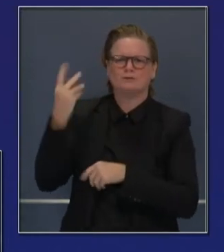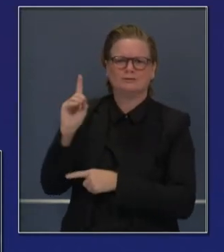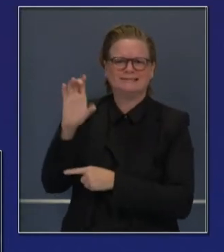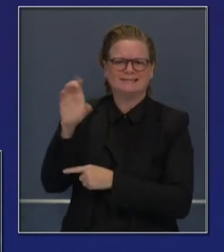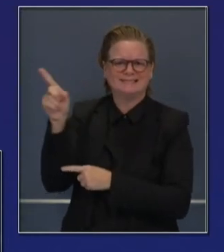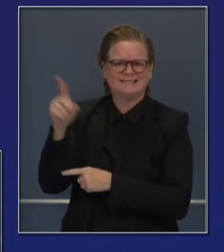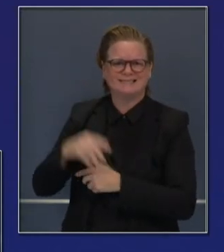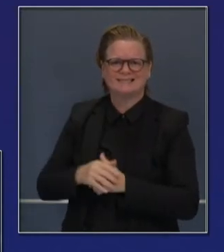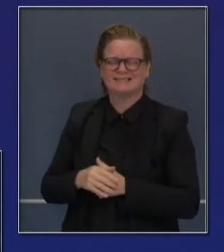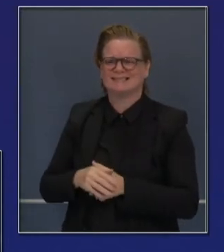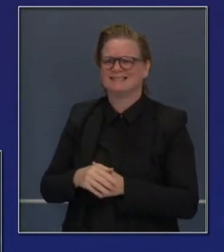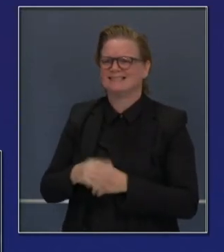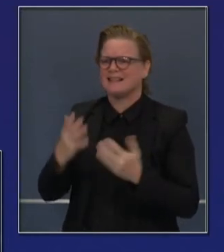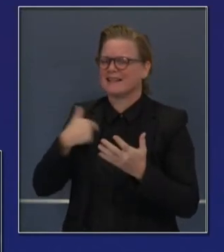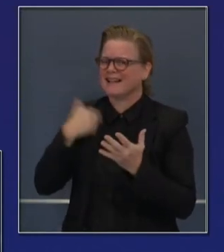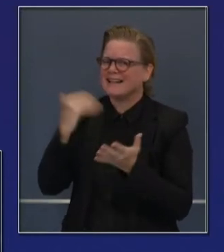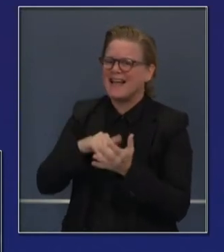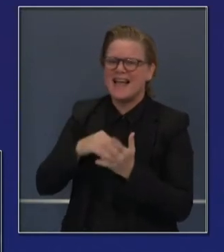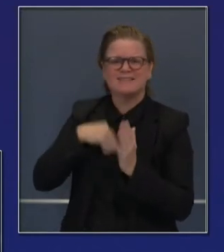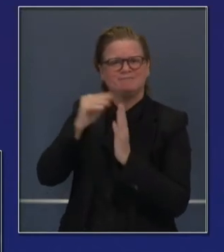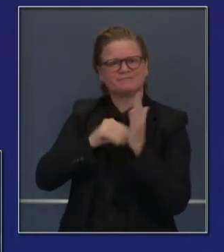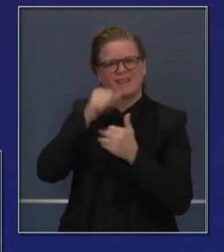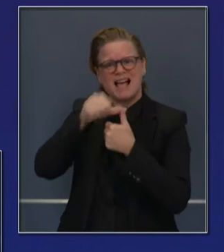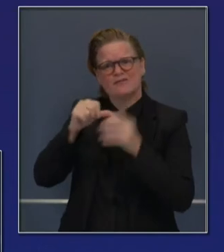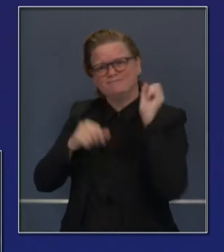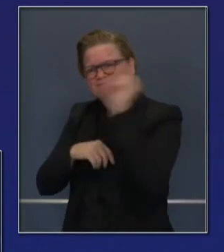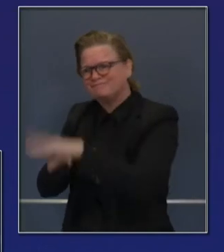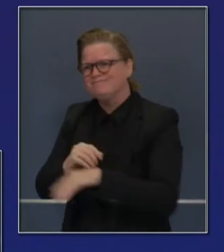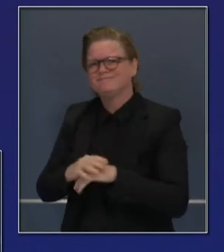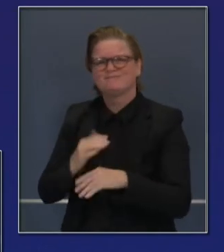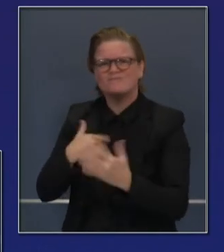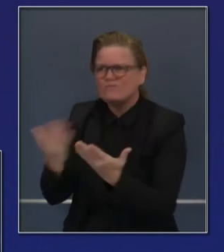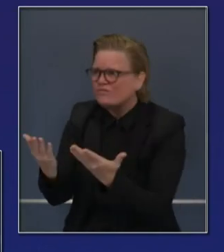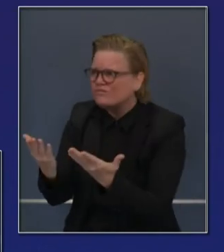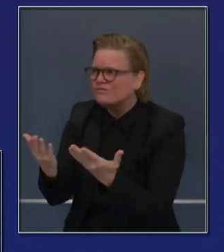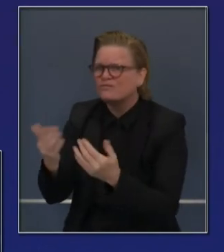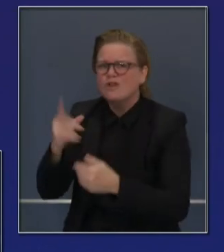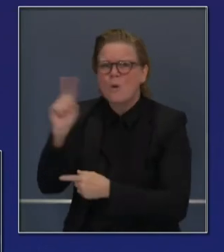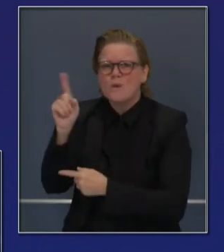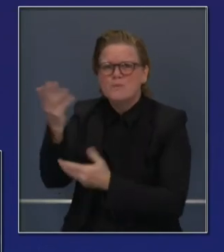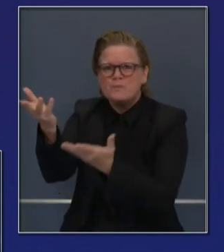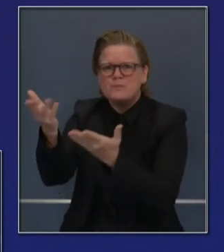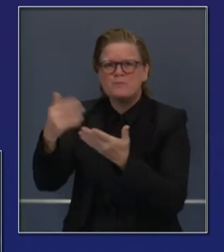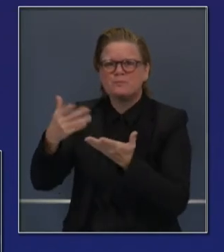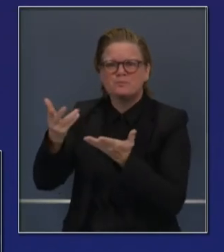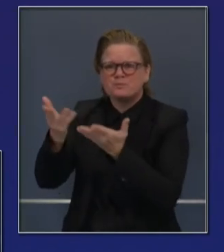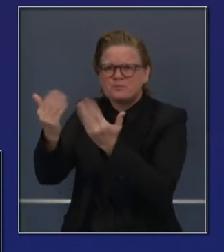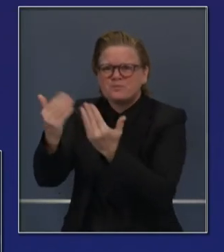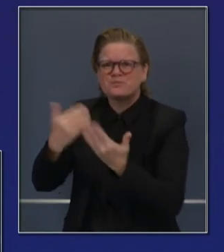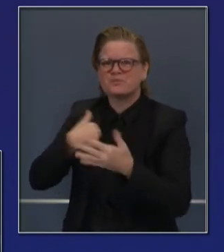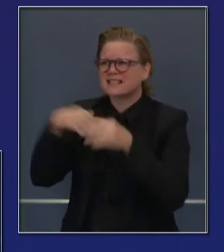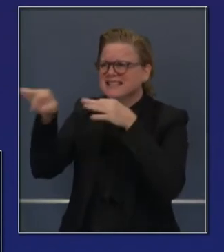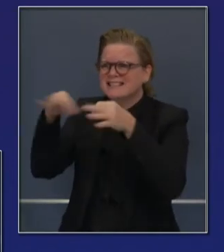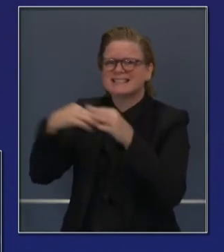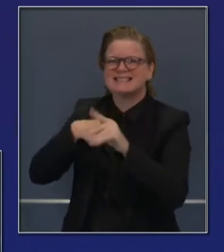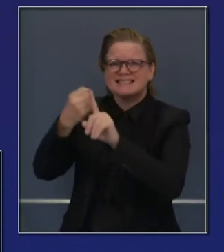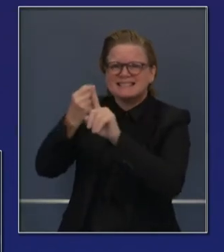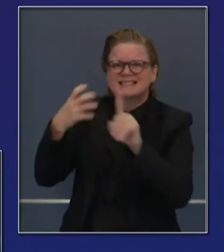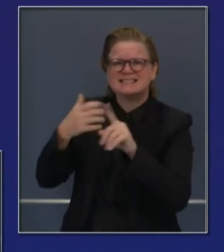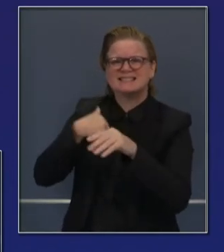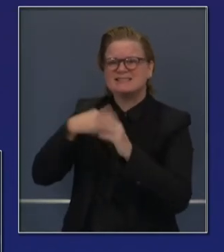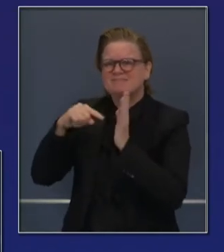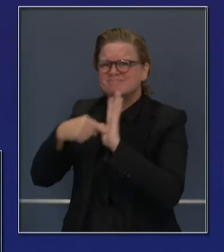sent another letter specifically outlining, multiple page letter, specifically outlining what we believe are the most